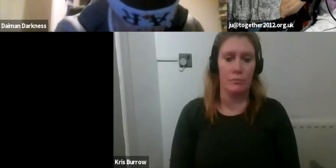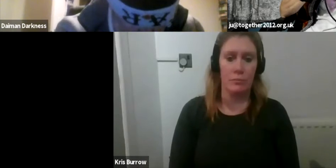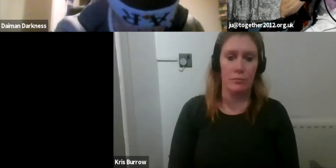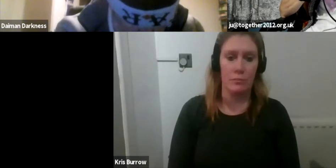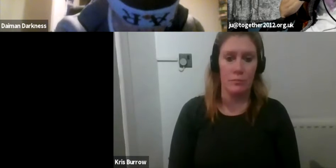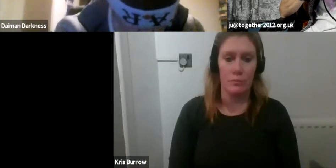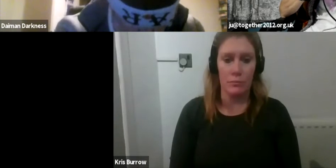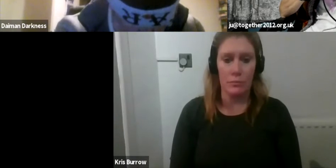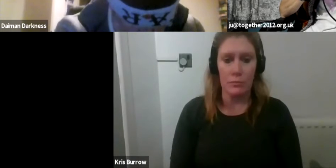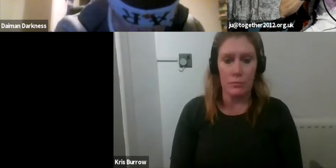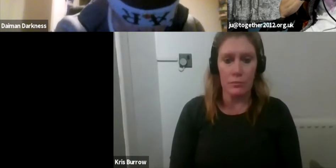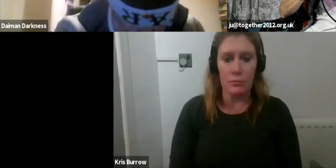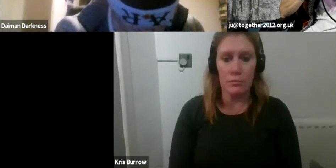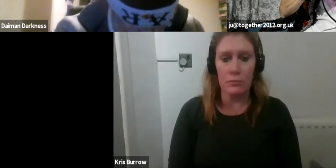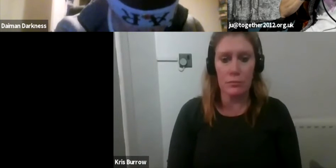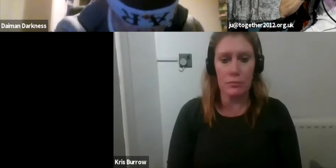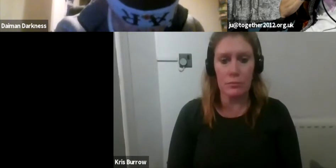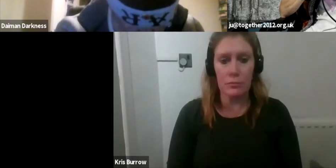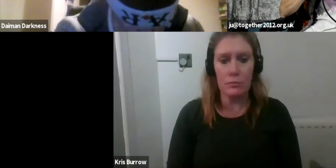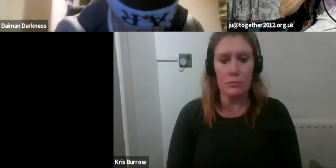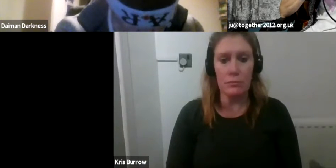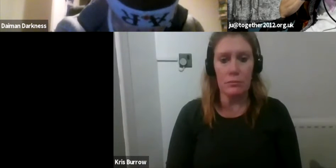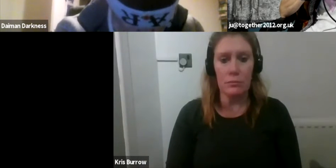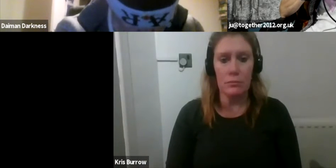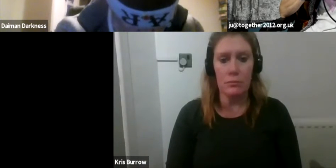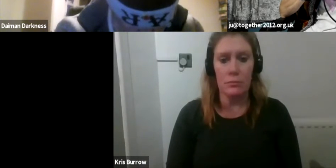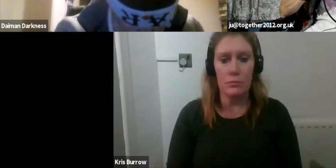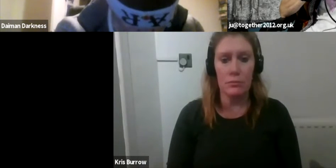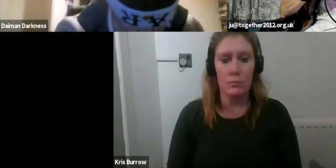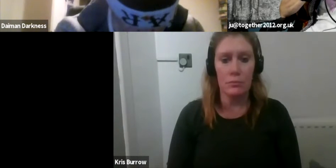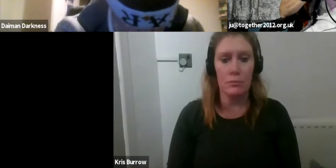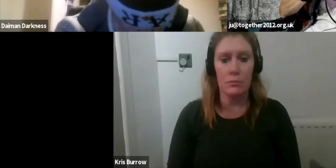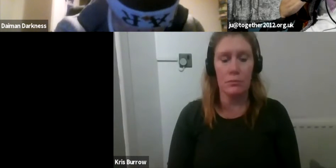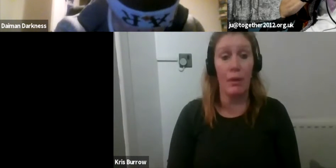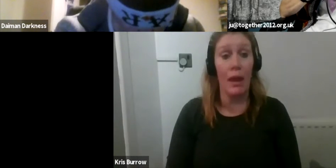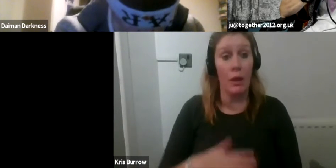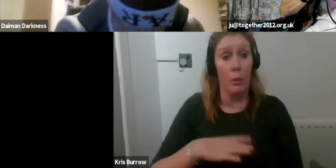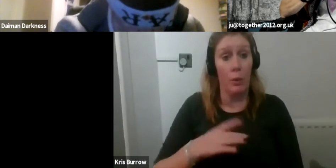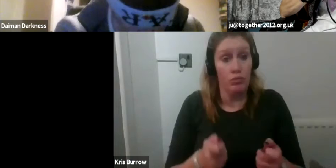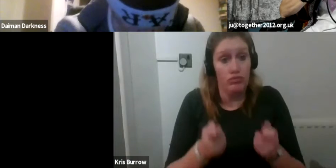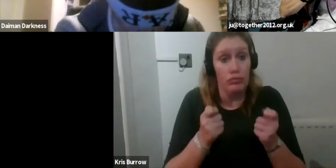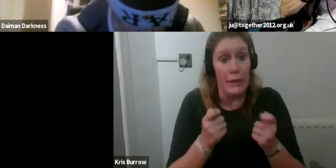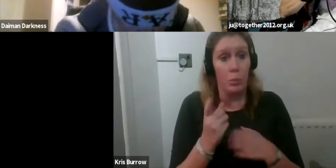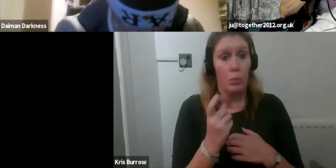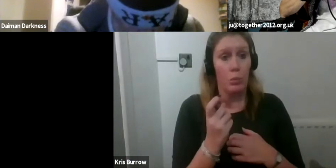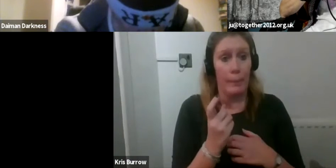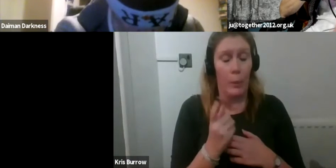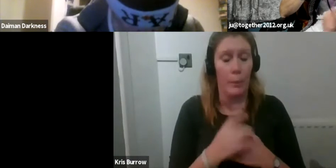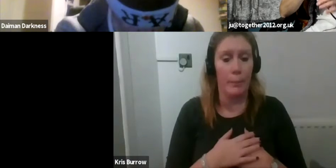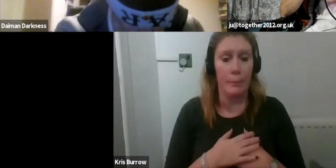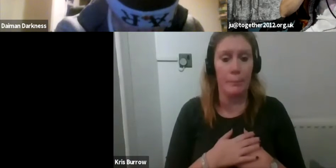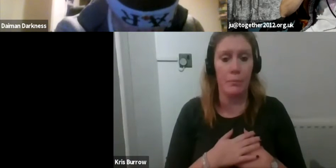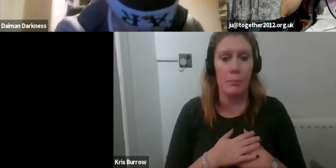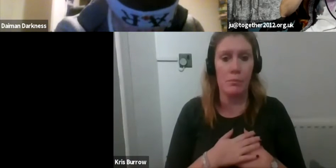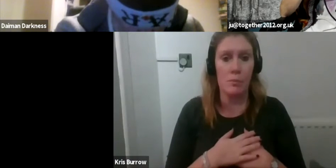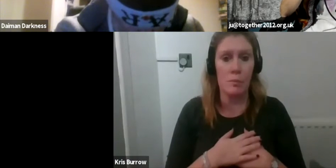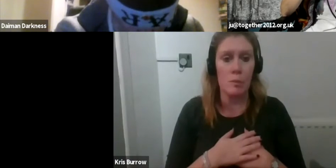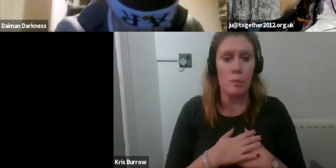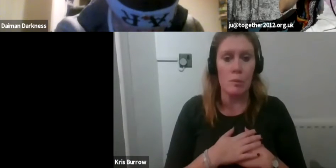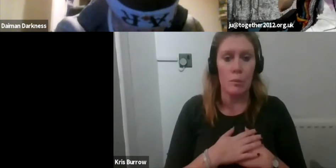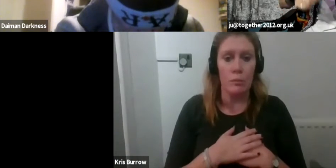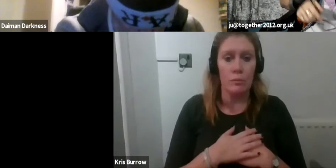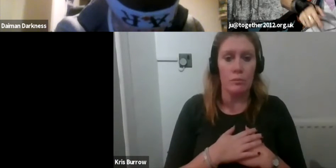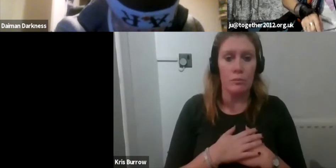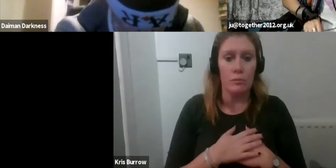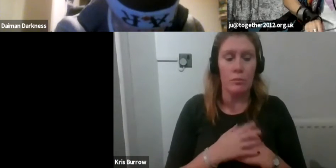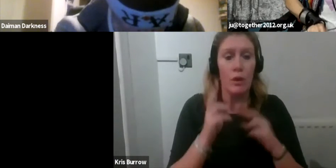screen. The other thing I wanted to flag up before I welcome our guests this evening is that to view